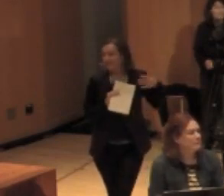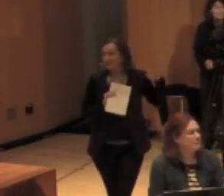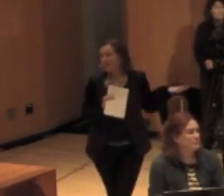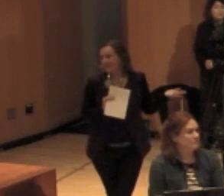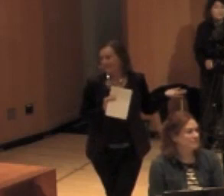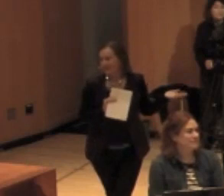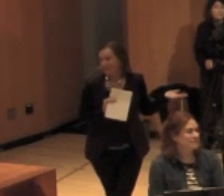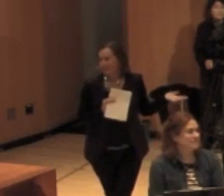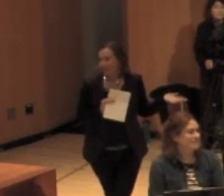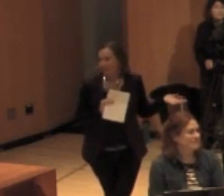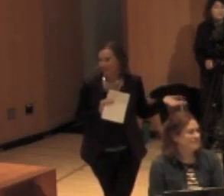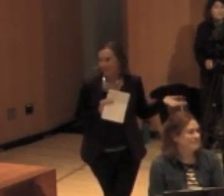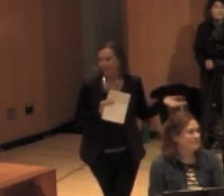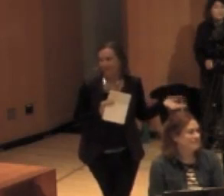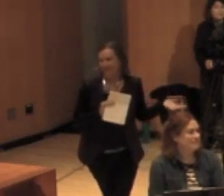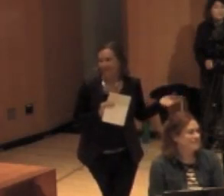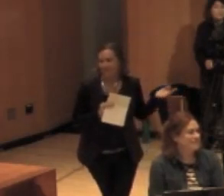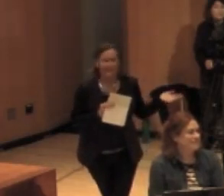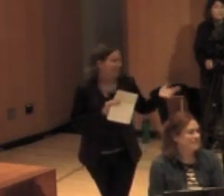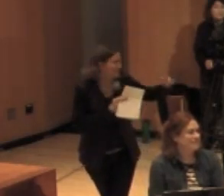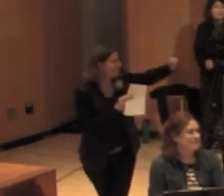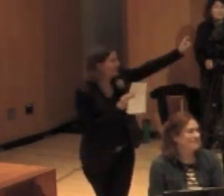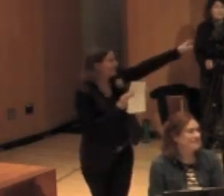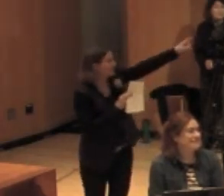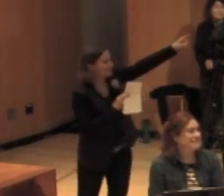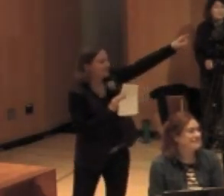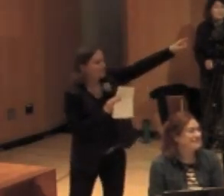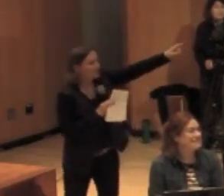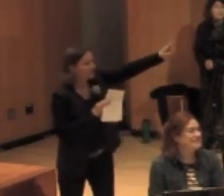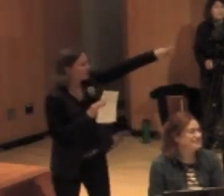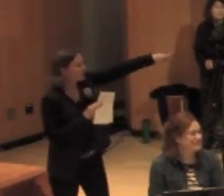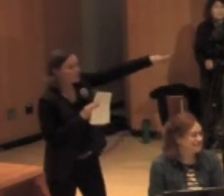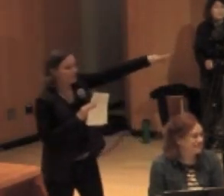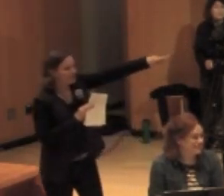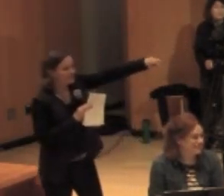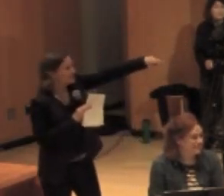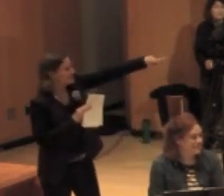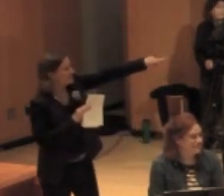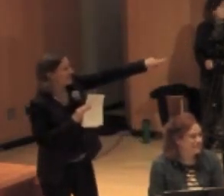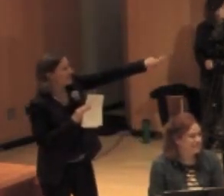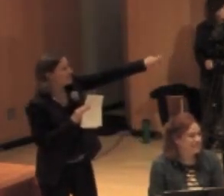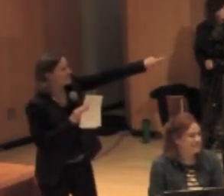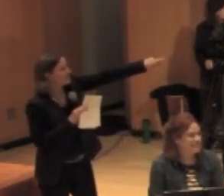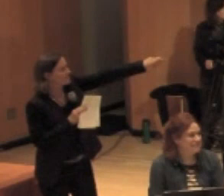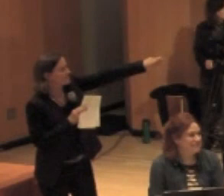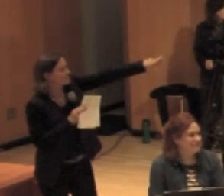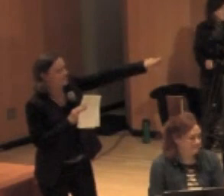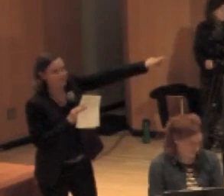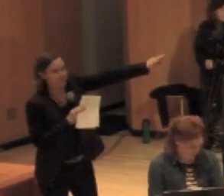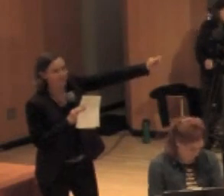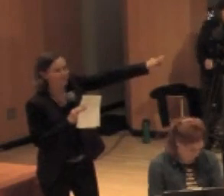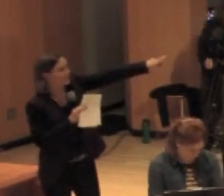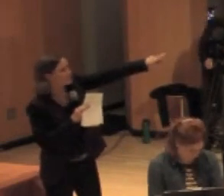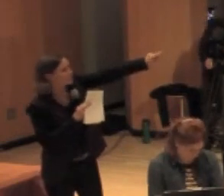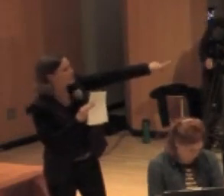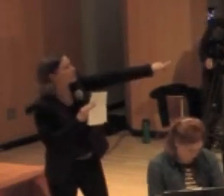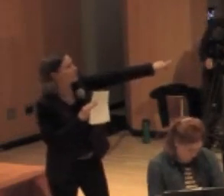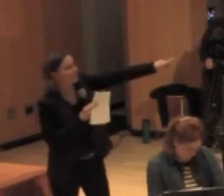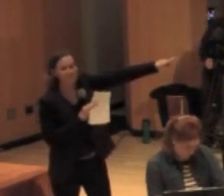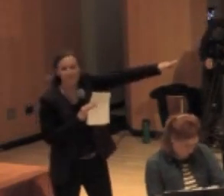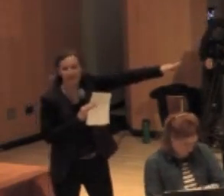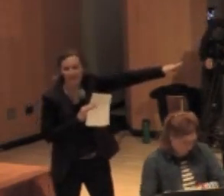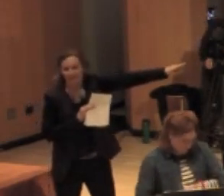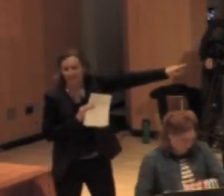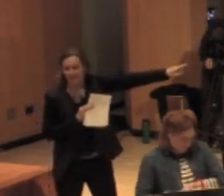um anyone can step into a fossil play and read it so later we're going to encourage you to check out the participatory FAA